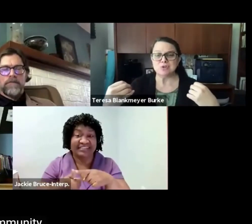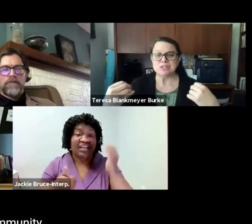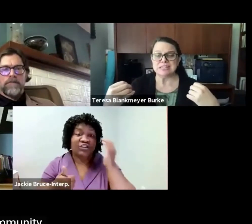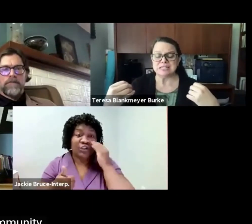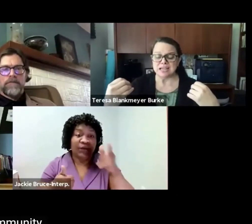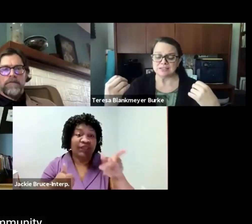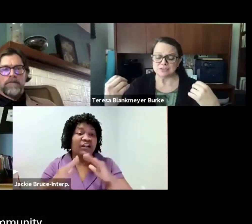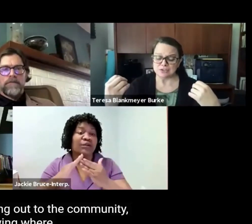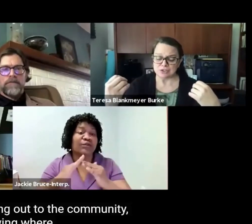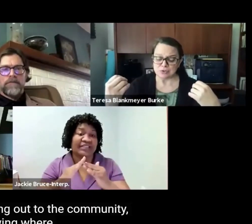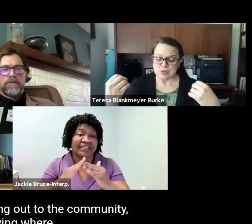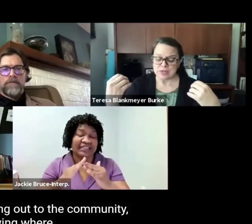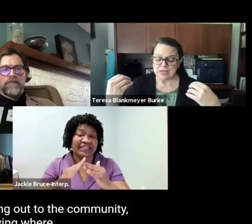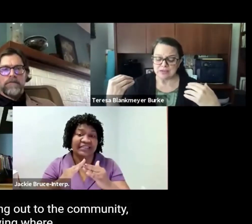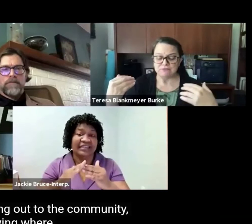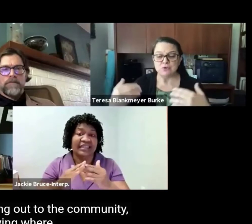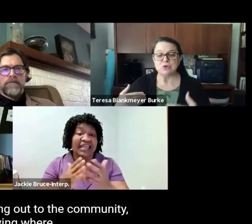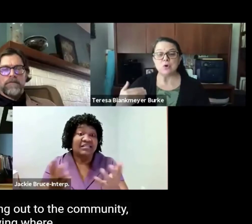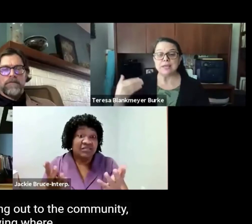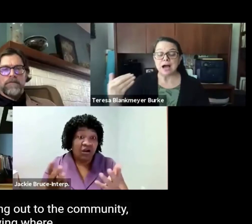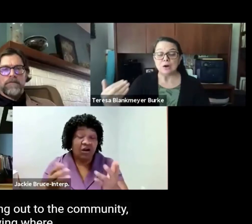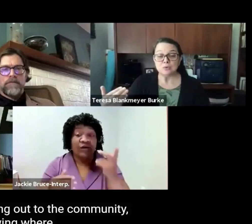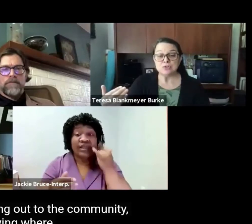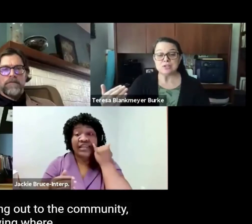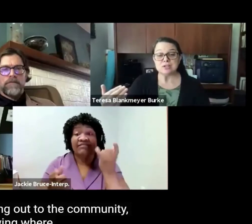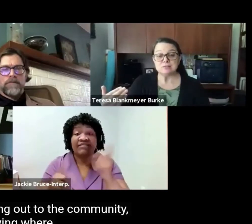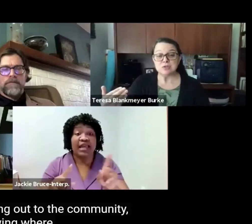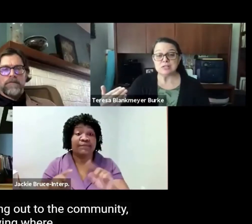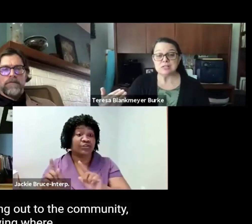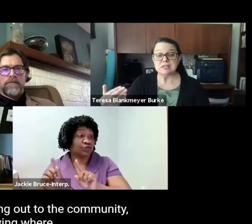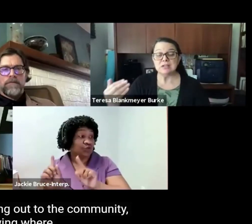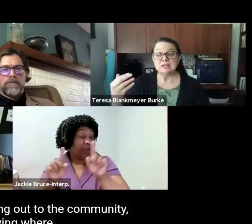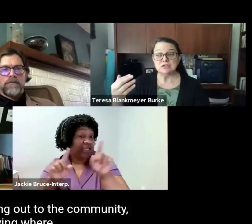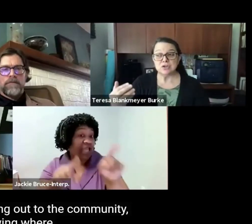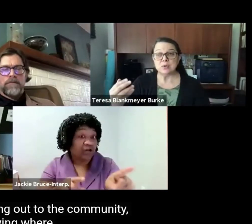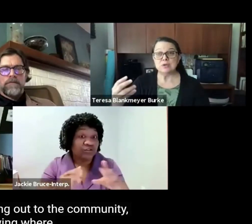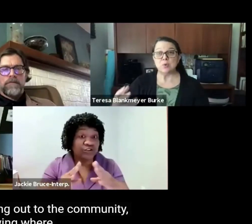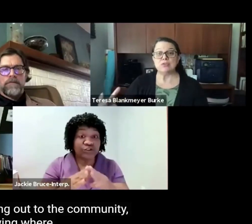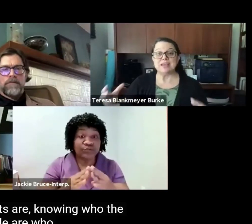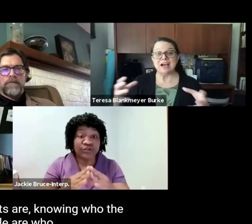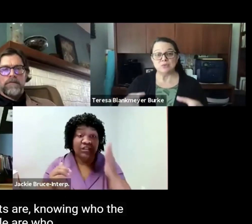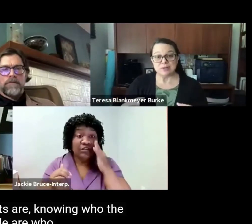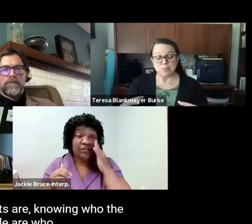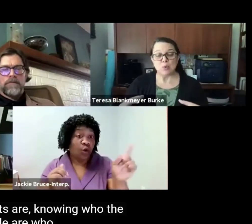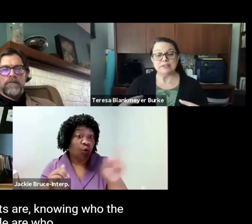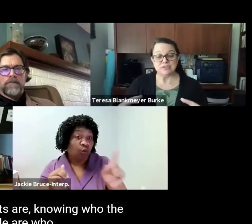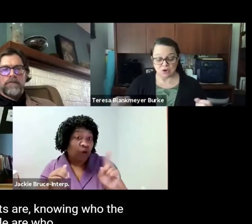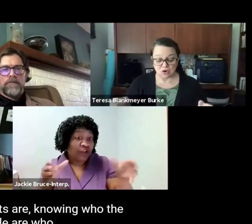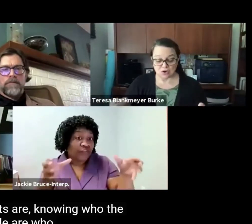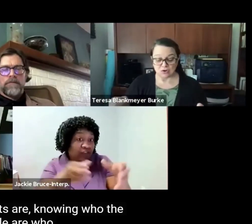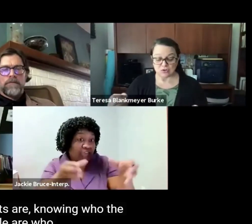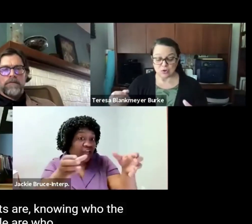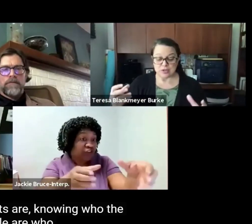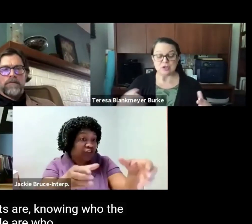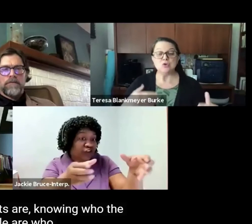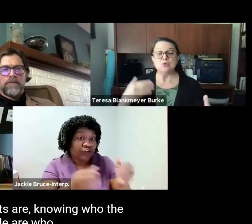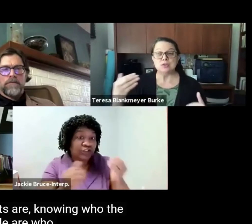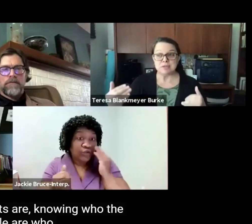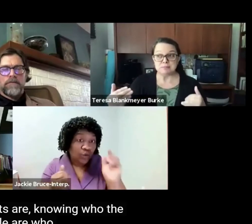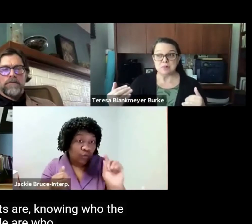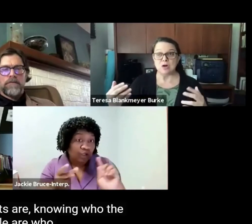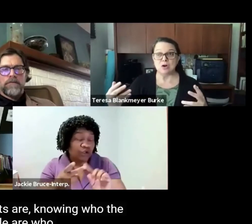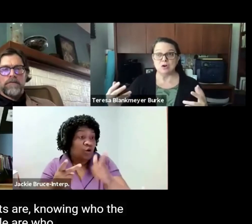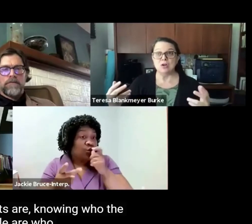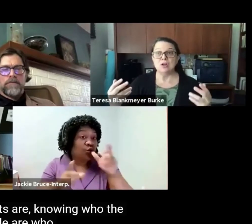the community. And so if you're going out to the community, knowing where the gathering points are, knowing who